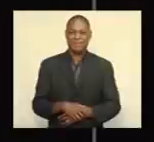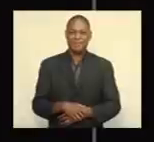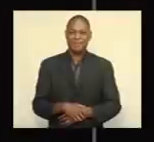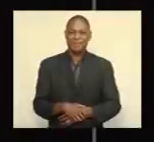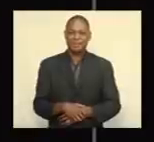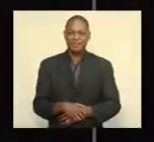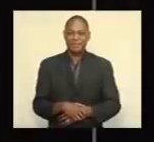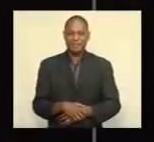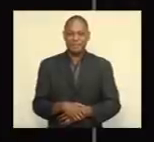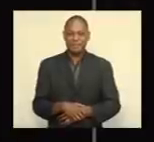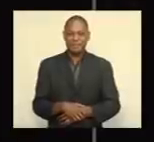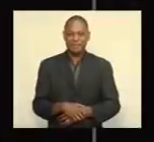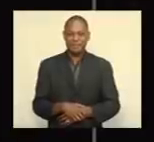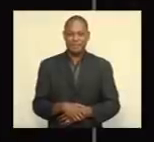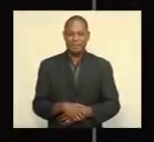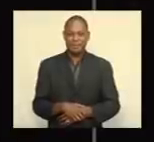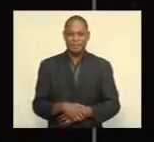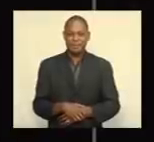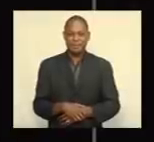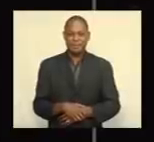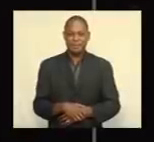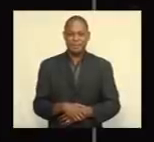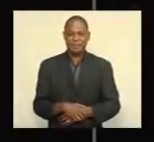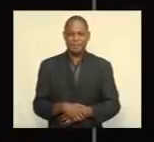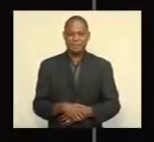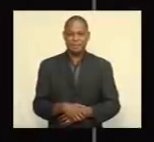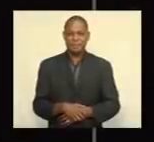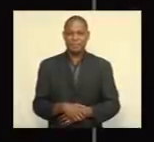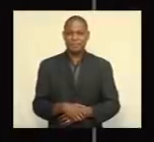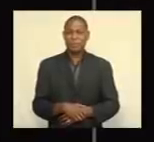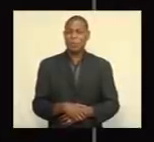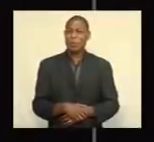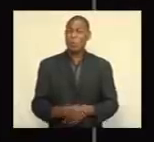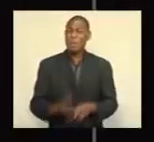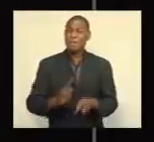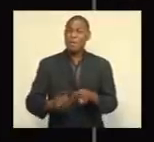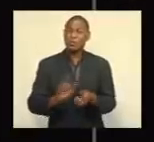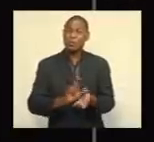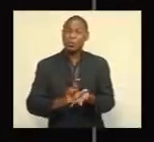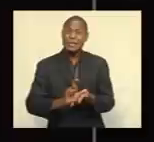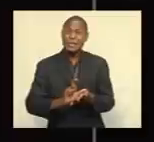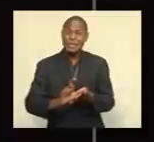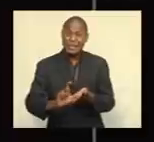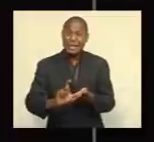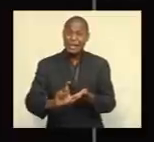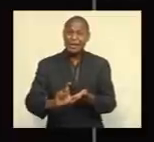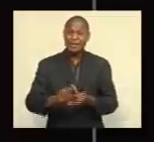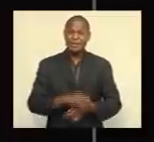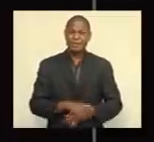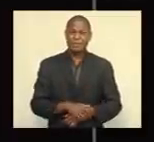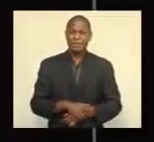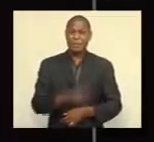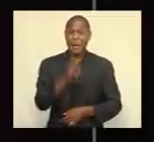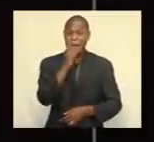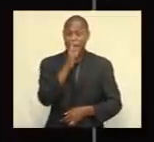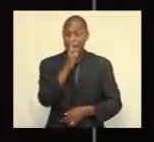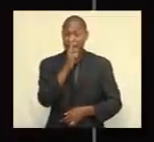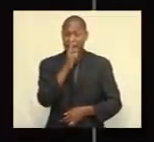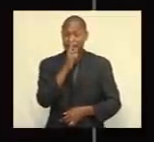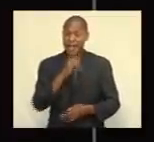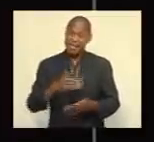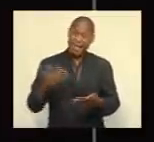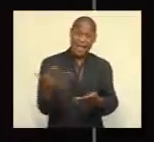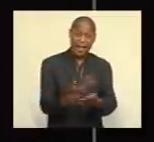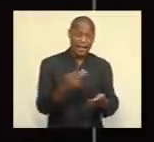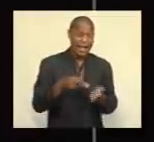News. And before we move on, just a quick clarification. We said earlier that people who enter the confinement zone in